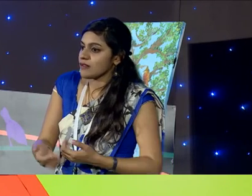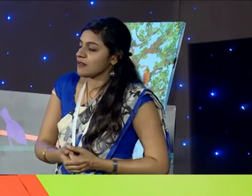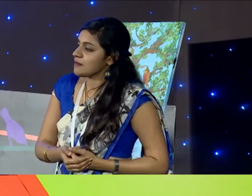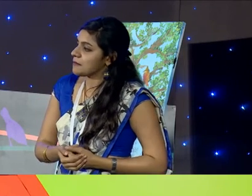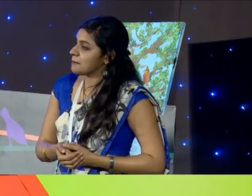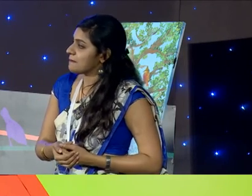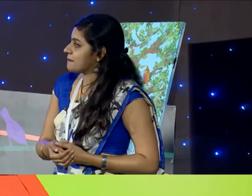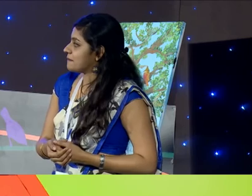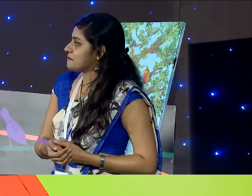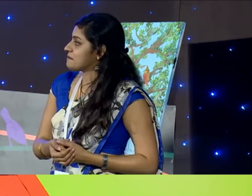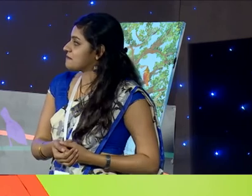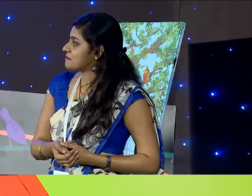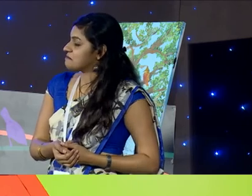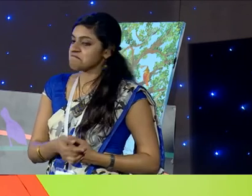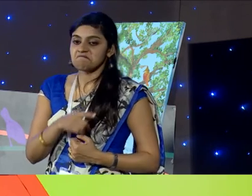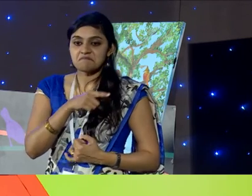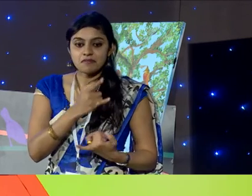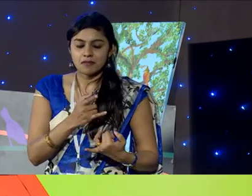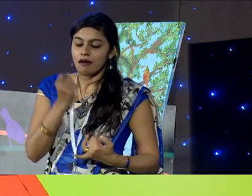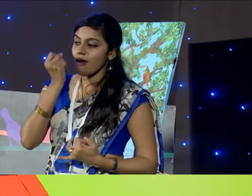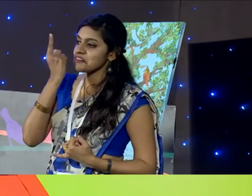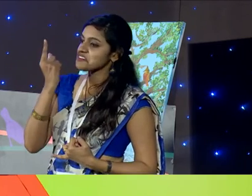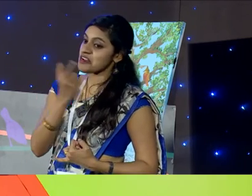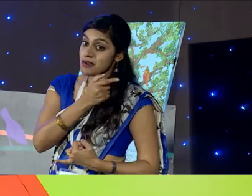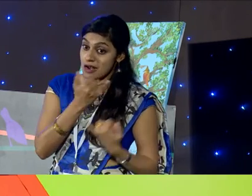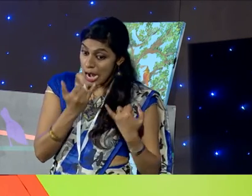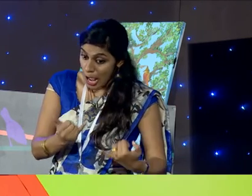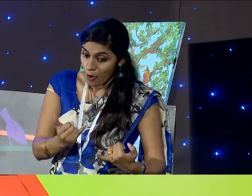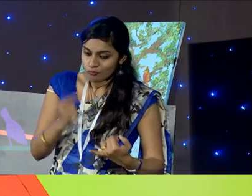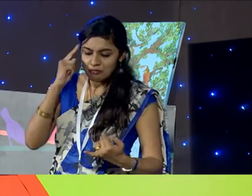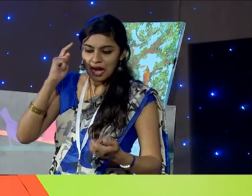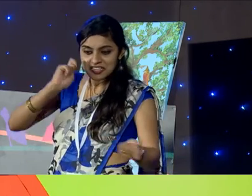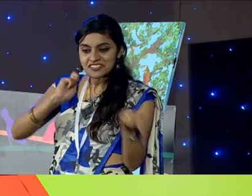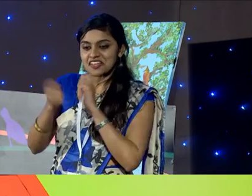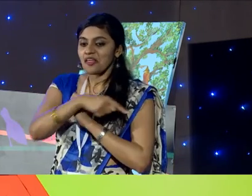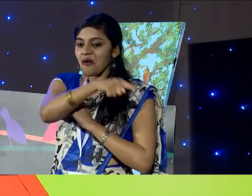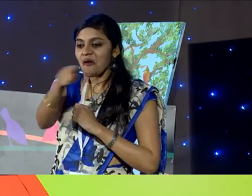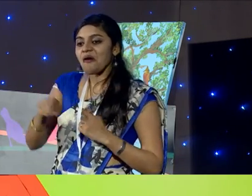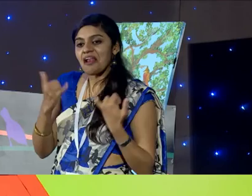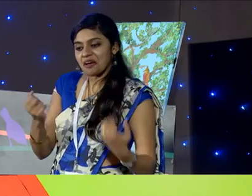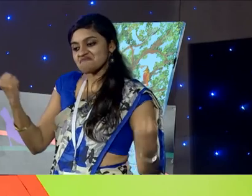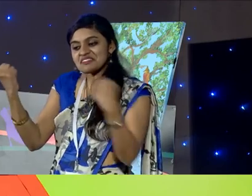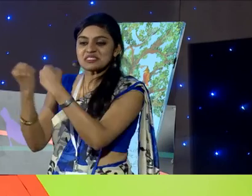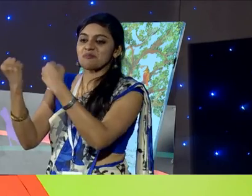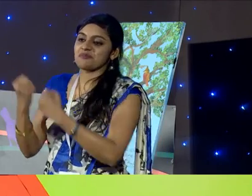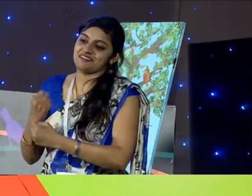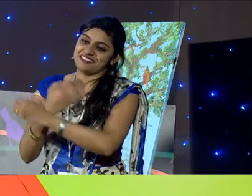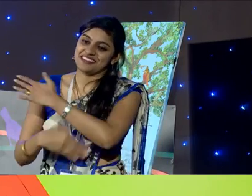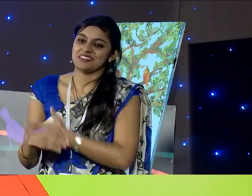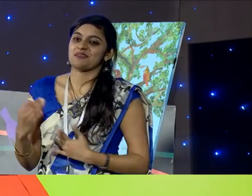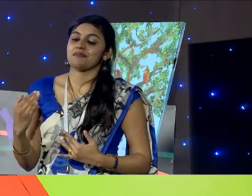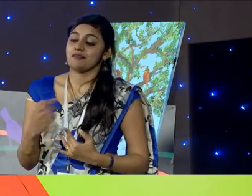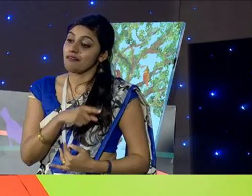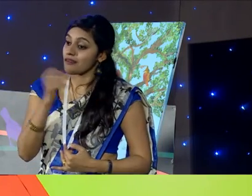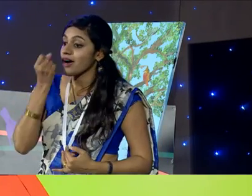Lemontree are today our strongest supporters, because what they recognize, I think, and what most Indians recognize is that there is a lot of disparity